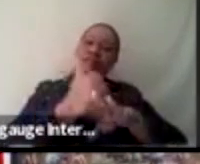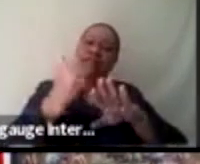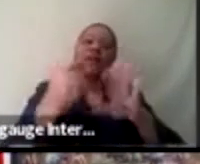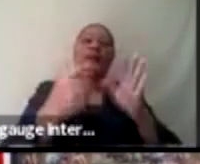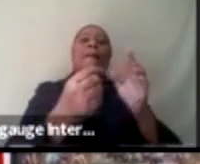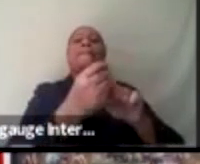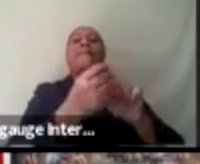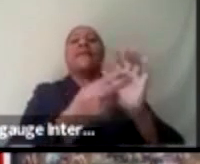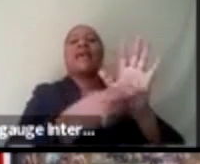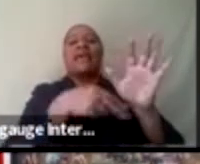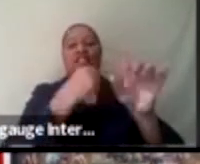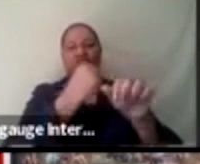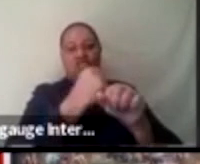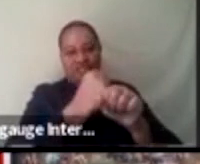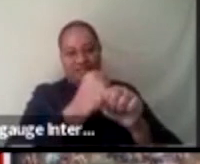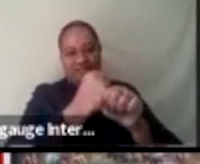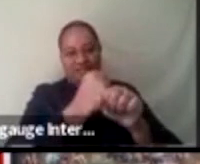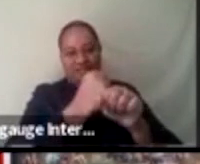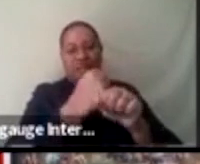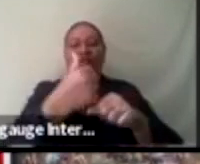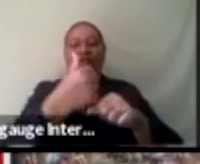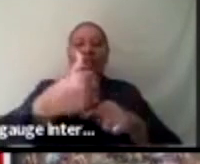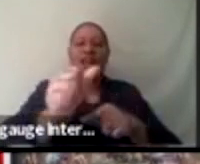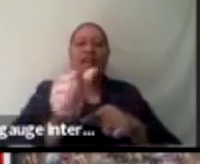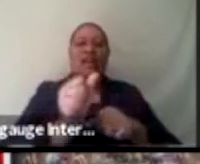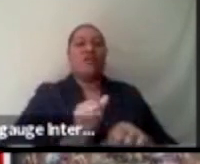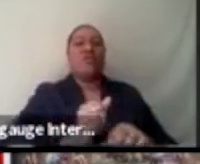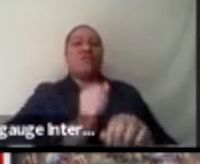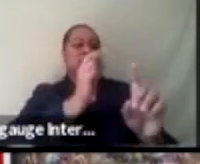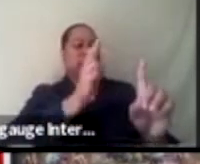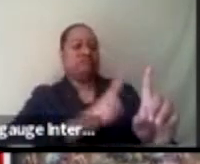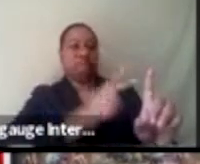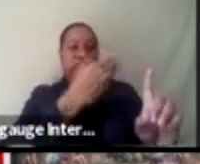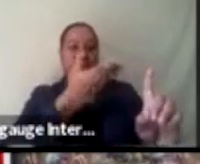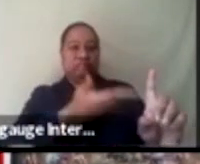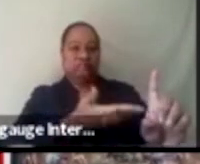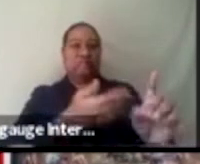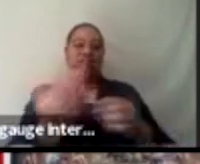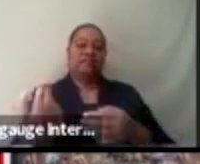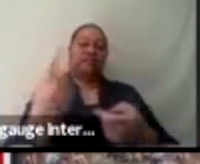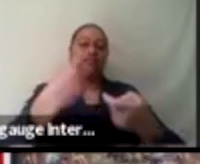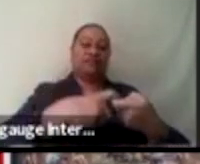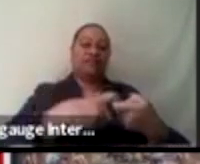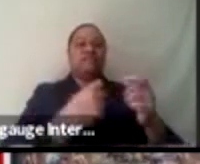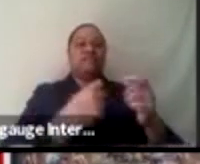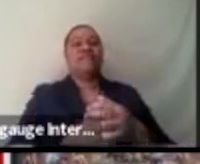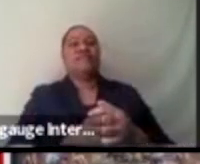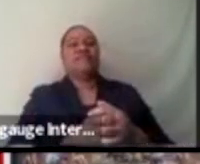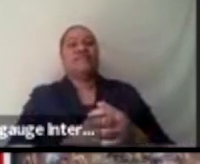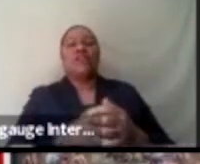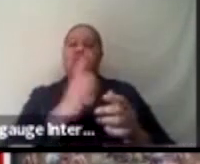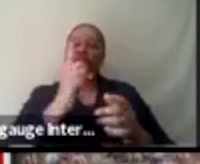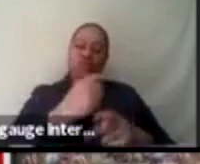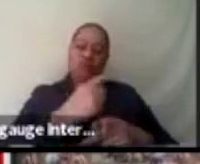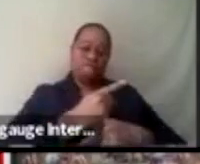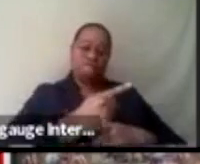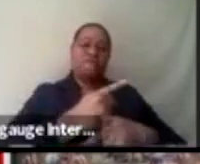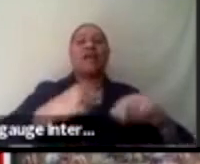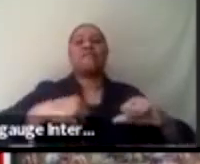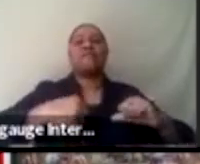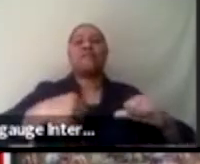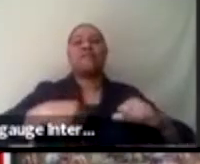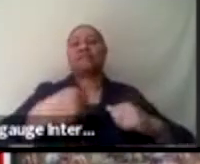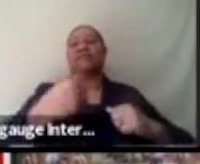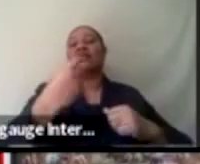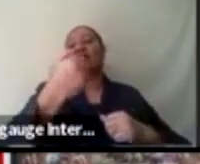Guinea for allowing her to serve the region, which she did with passion and pride over the last